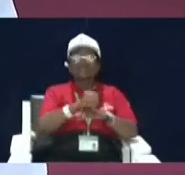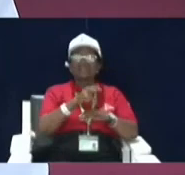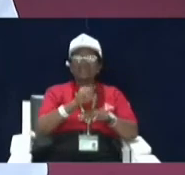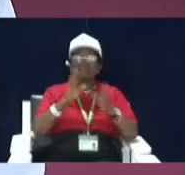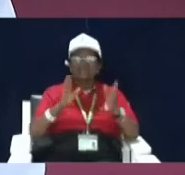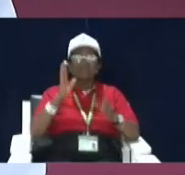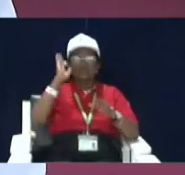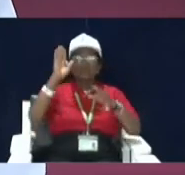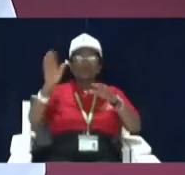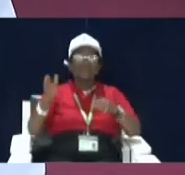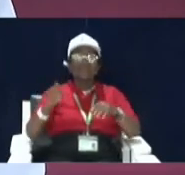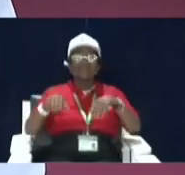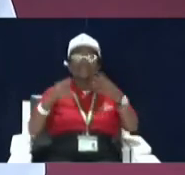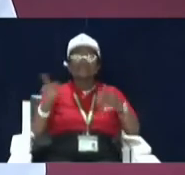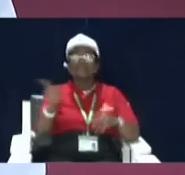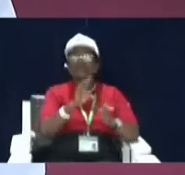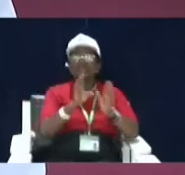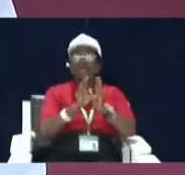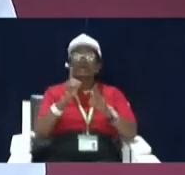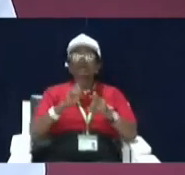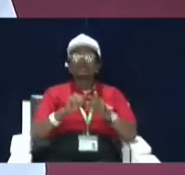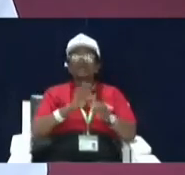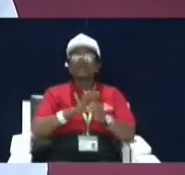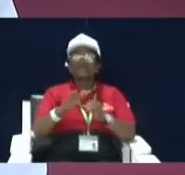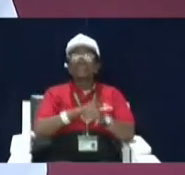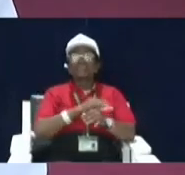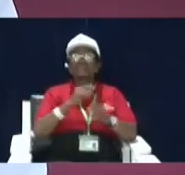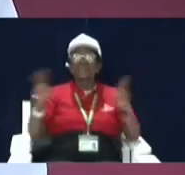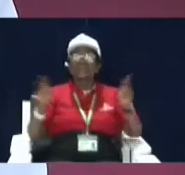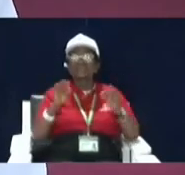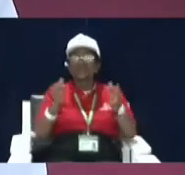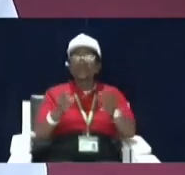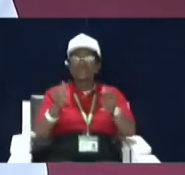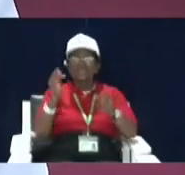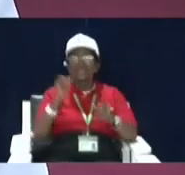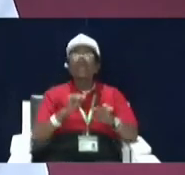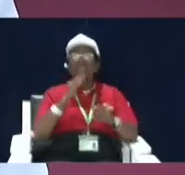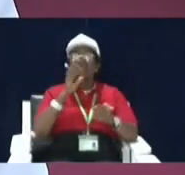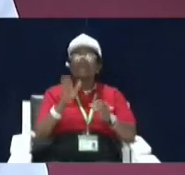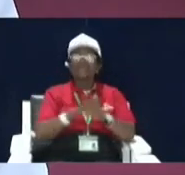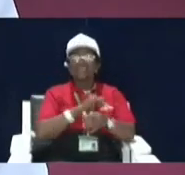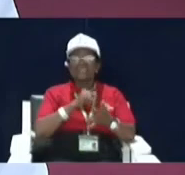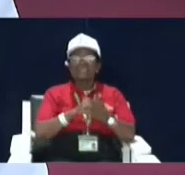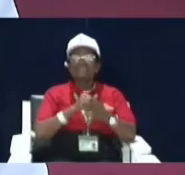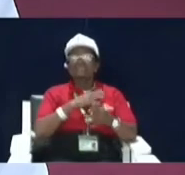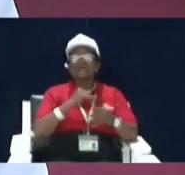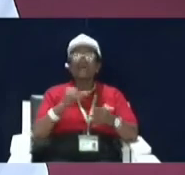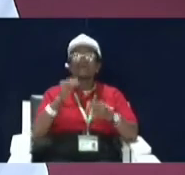you a card to fill very quickly. You fill the cards,